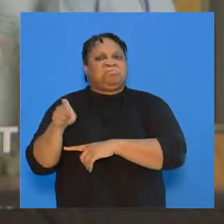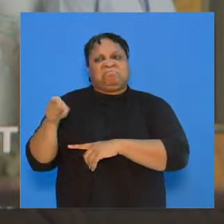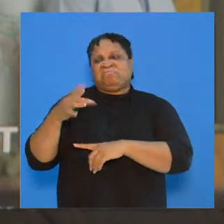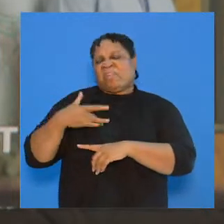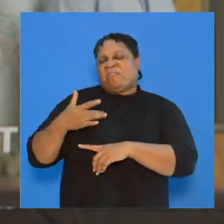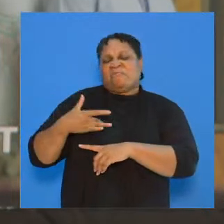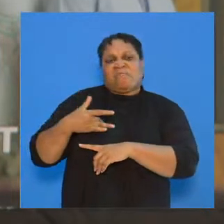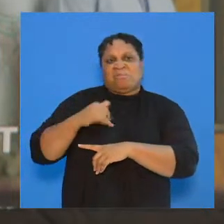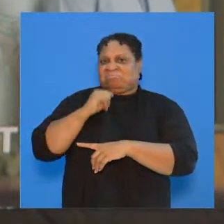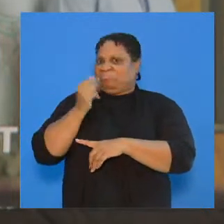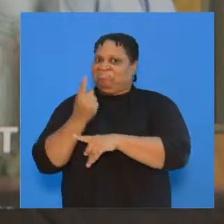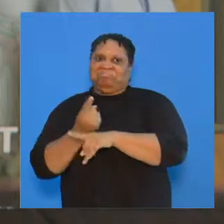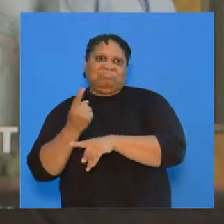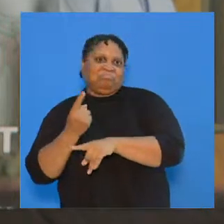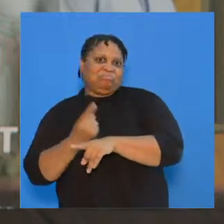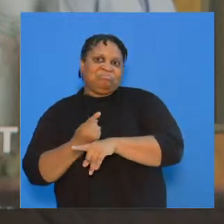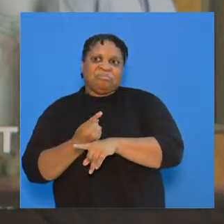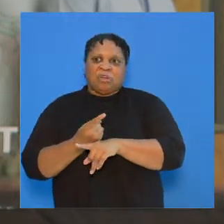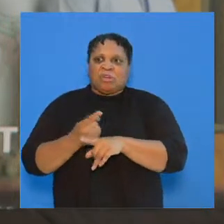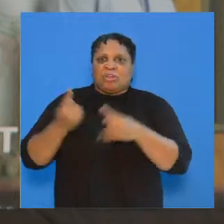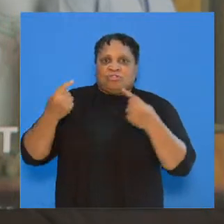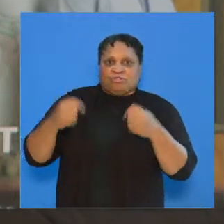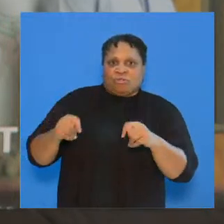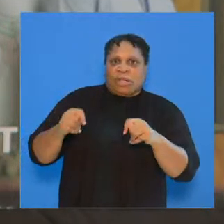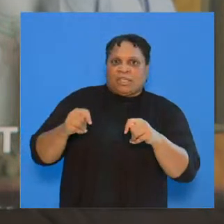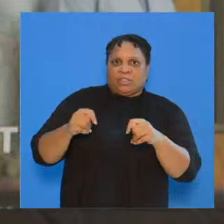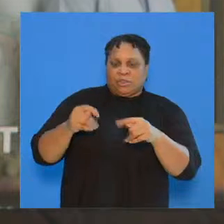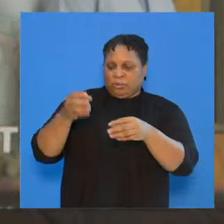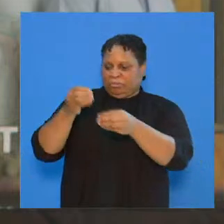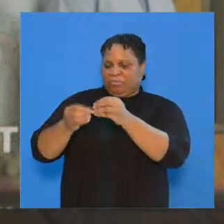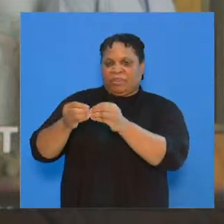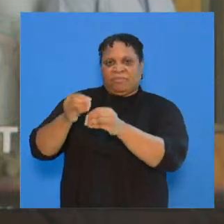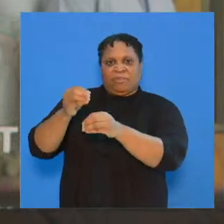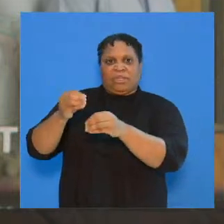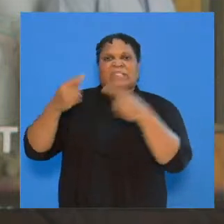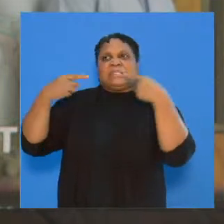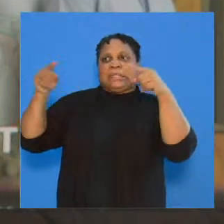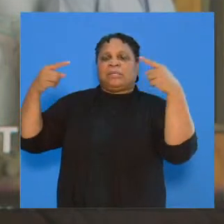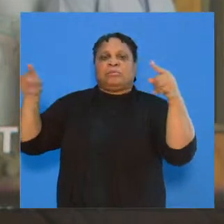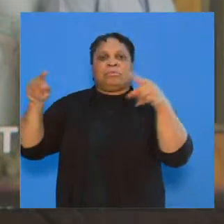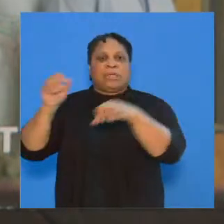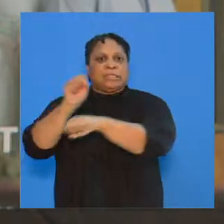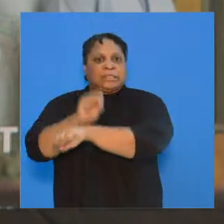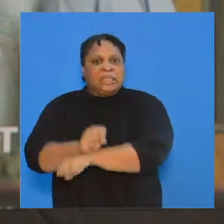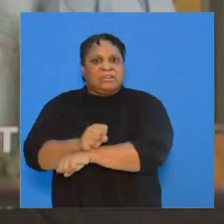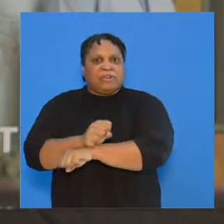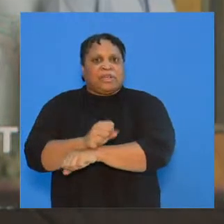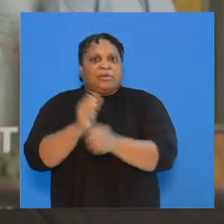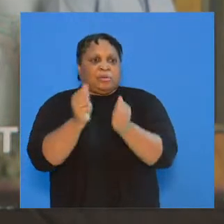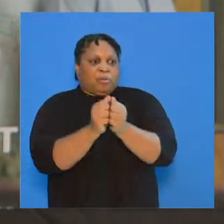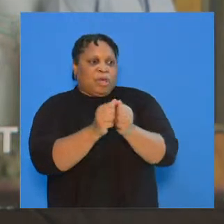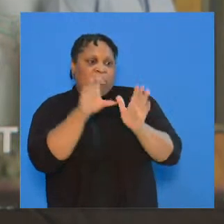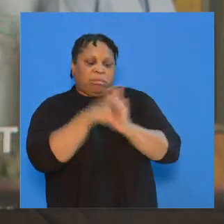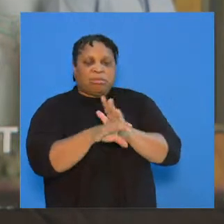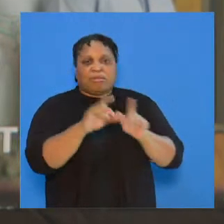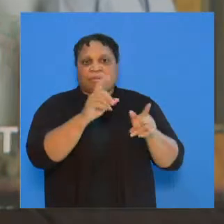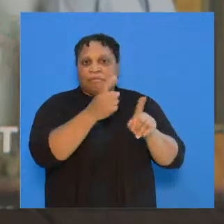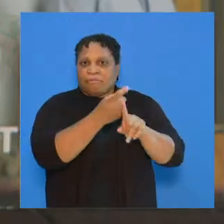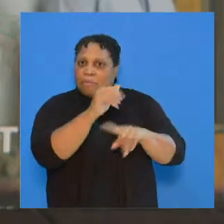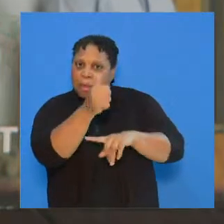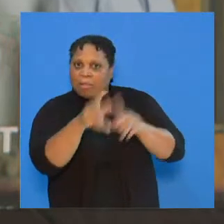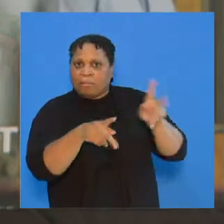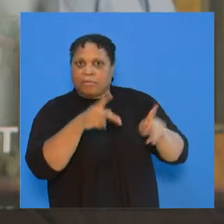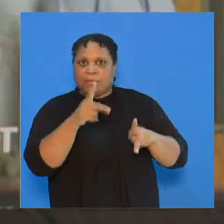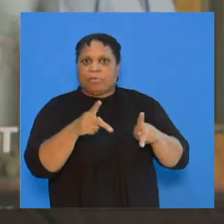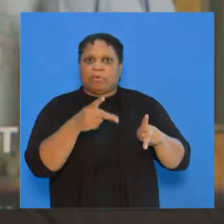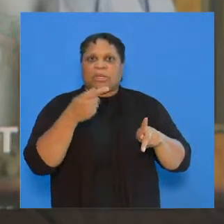to pair the anniversary of ending of slavery with the celebration of a colonizer. The government found merit in his arguments and